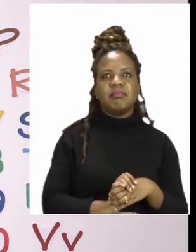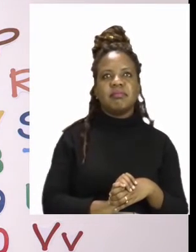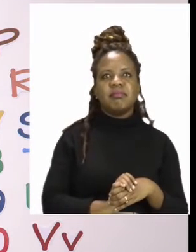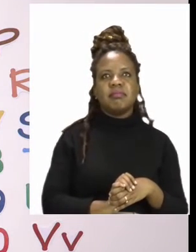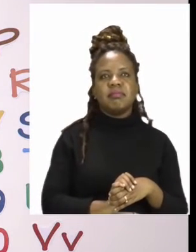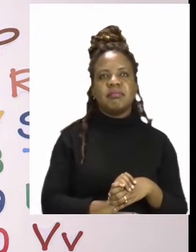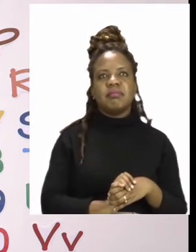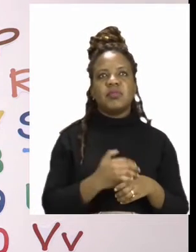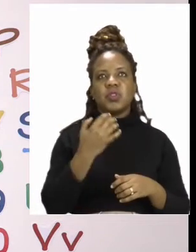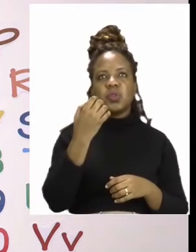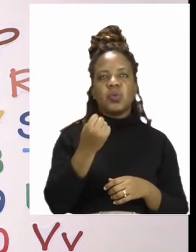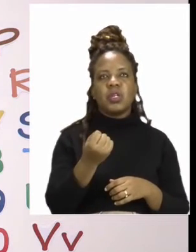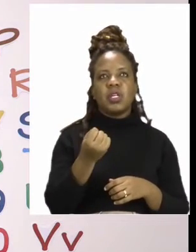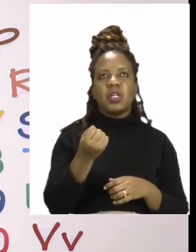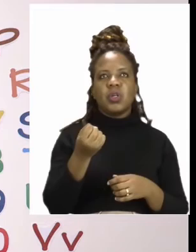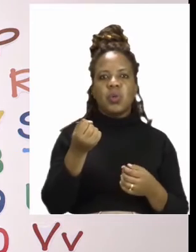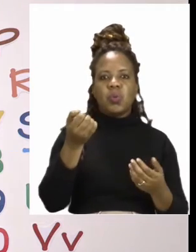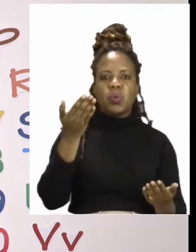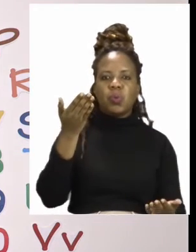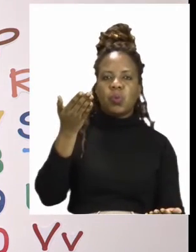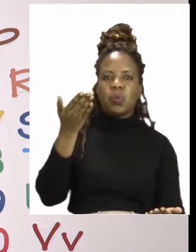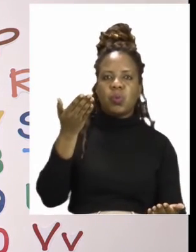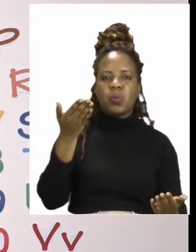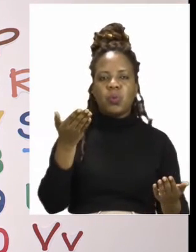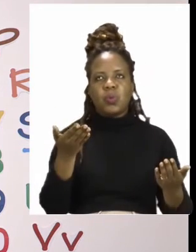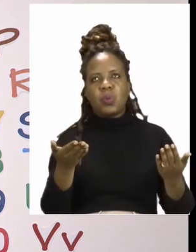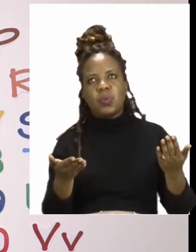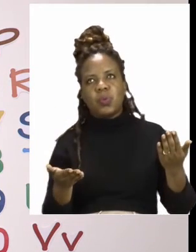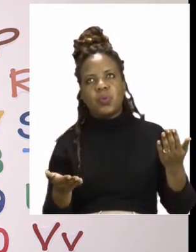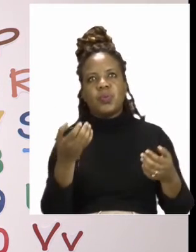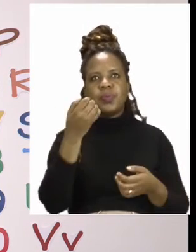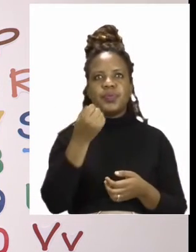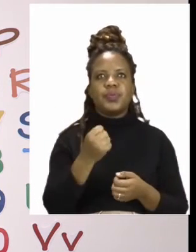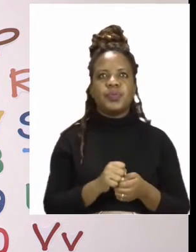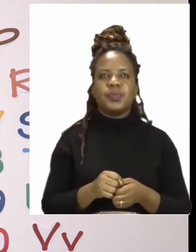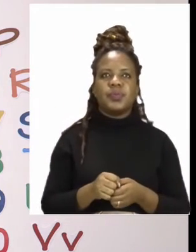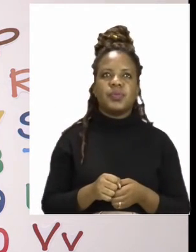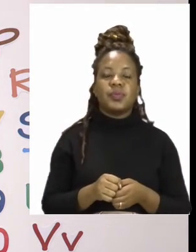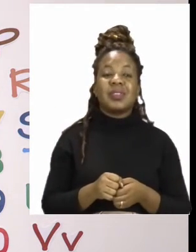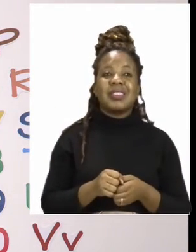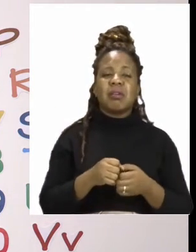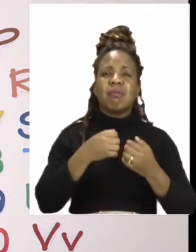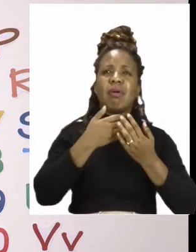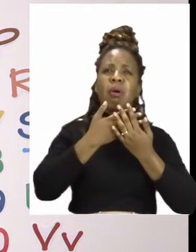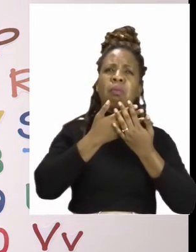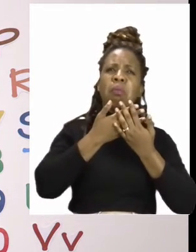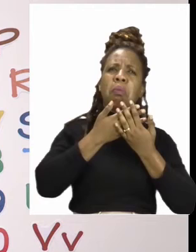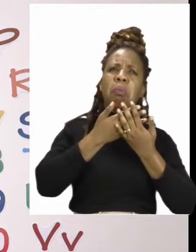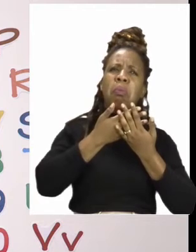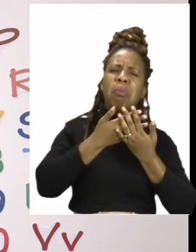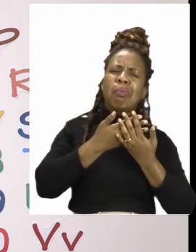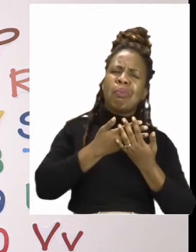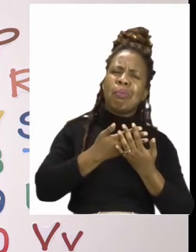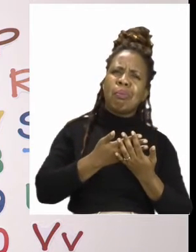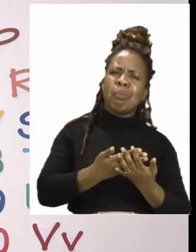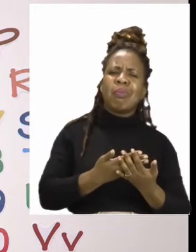there are 2 spaces, lighter and heavier. When something is heavy, boys and girls, it is difficult